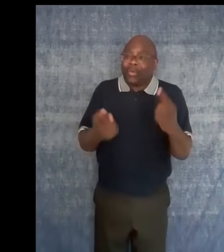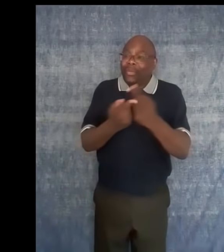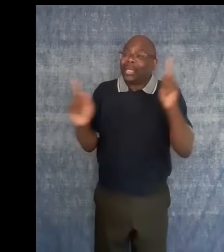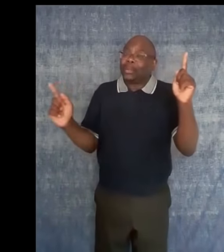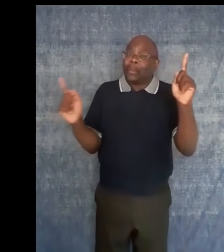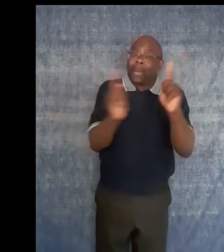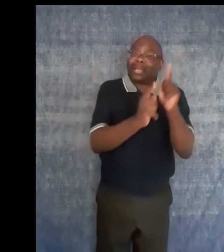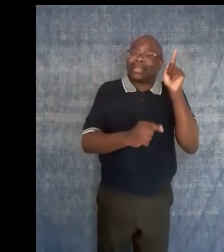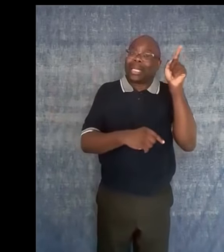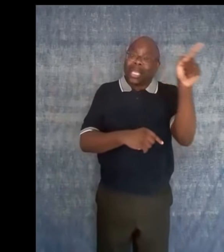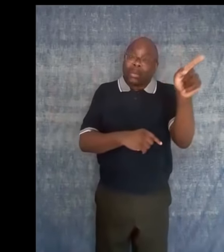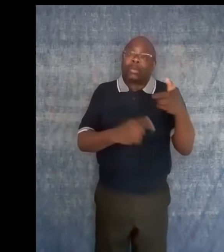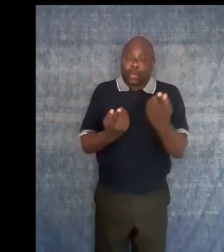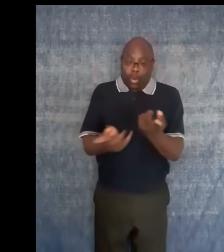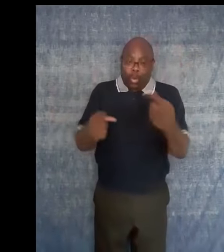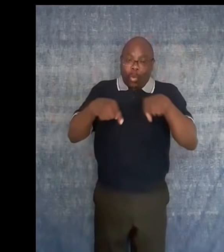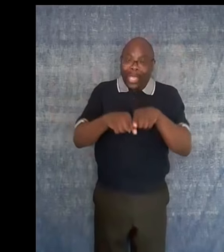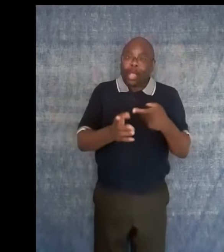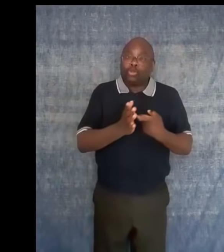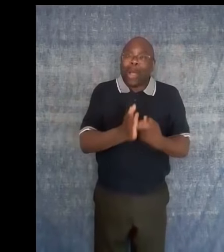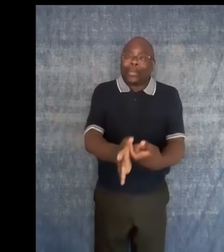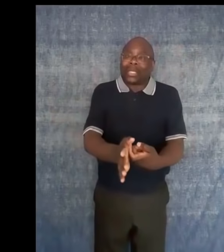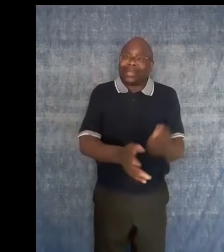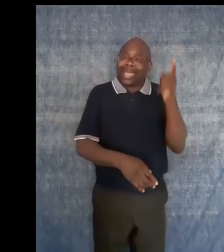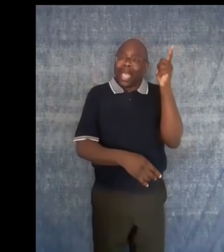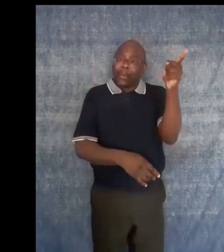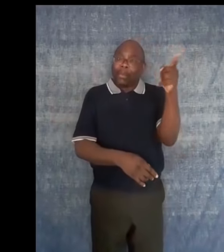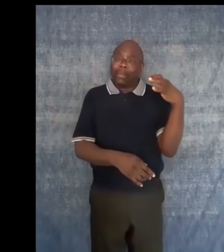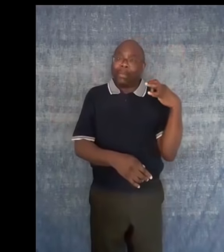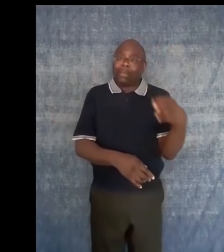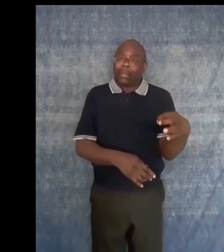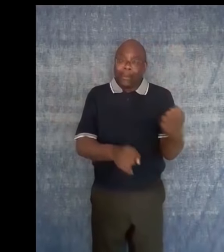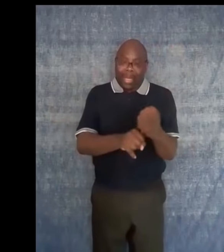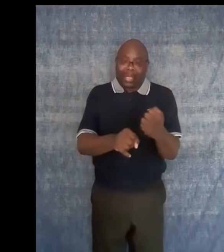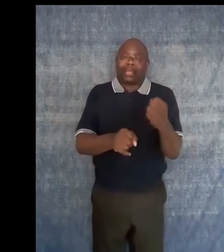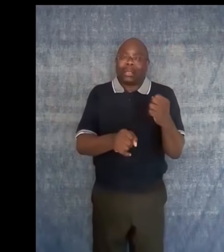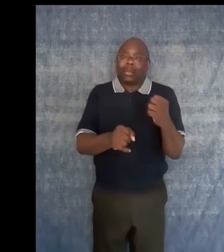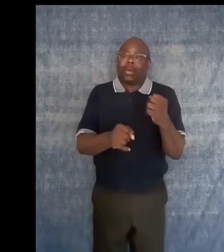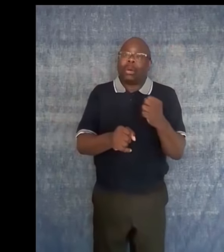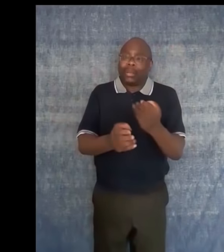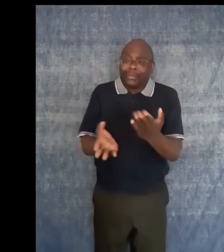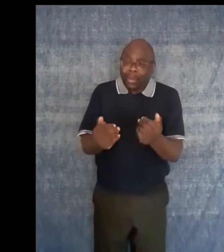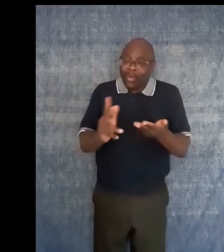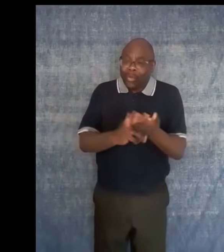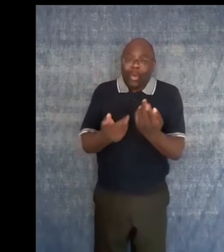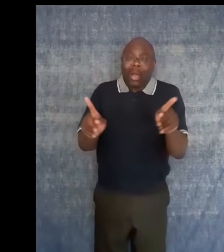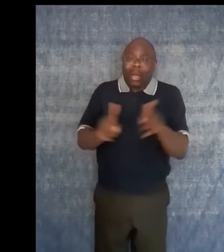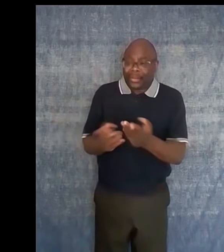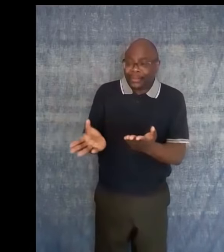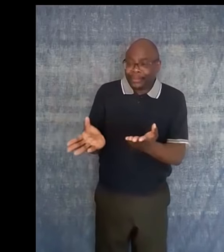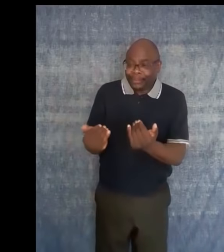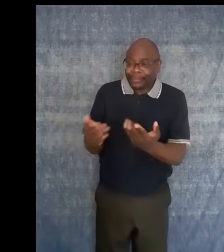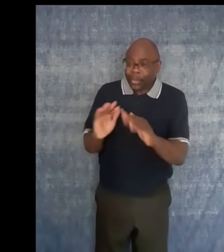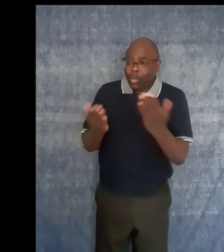reconciliation. Therefore, we are ambassadors for Christ, God making his appeal through us.